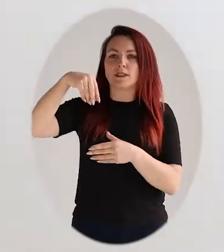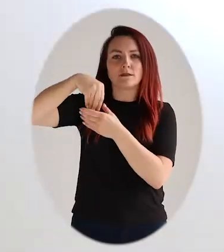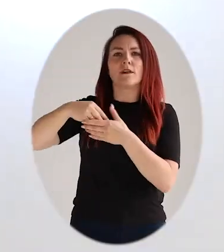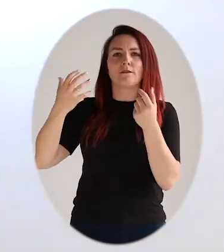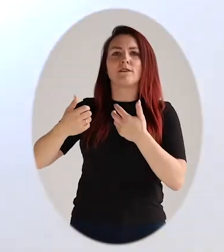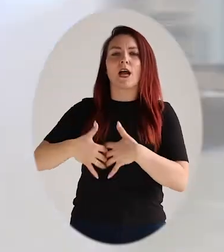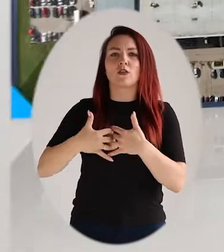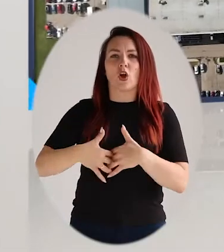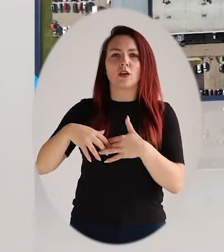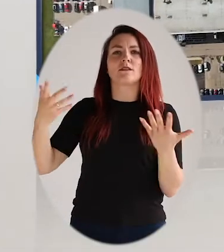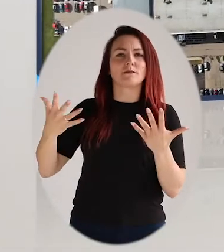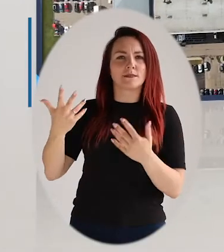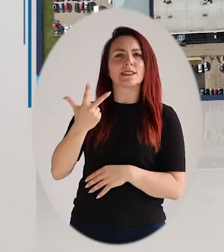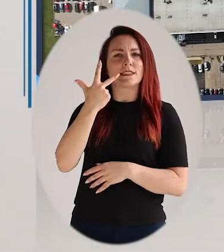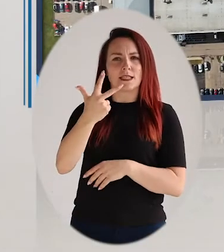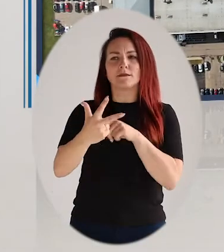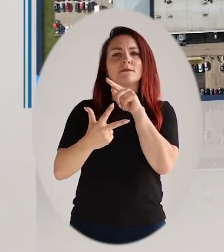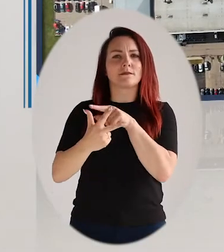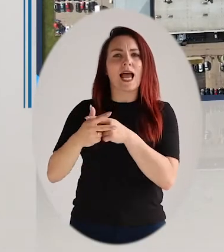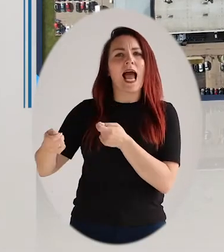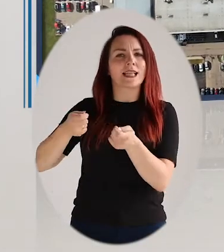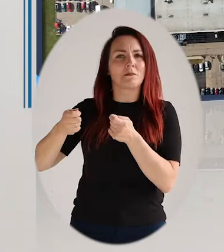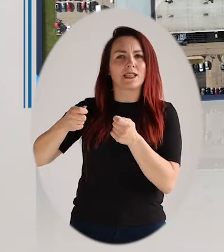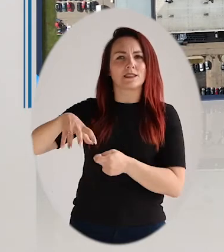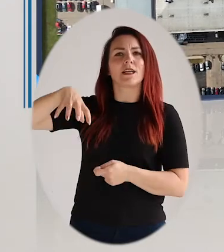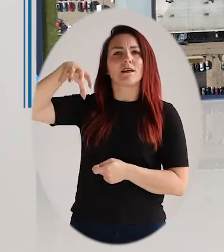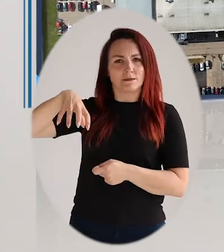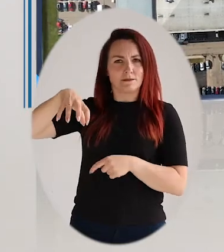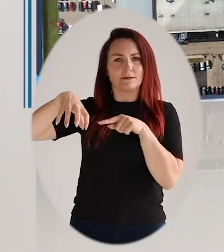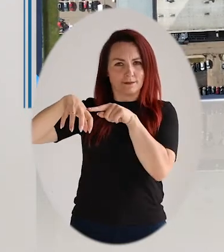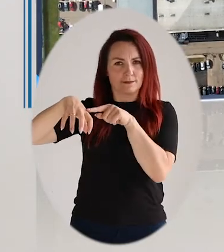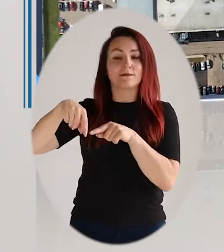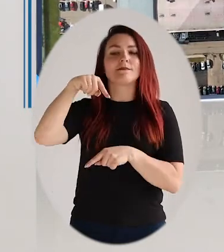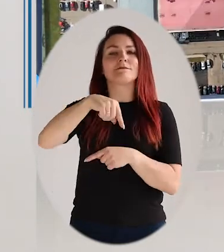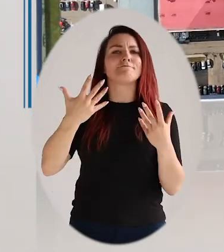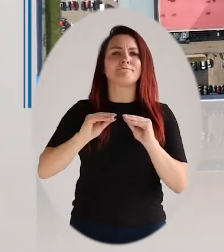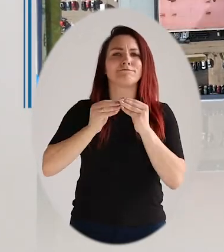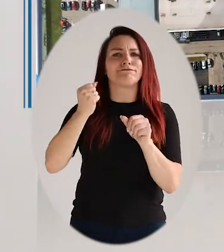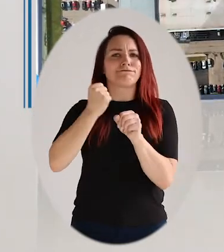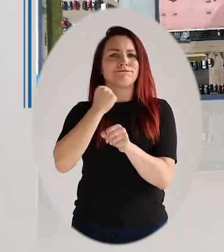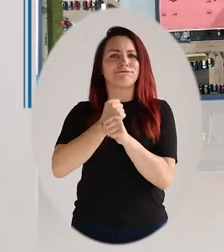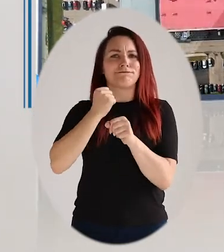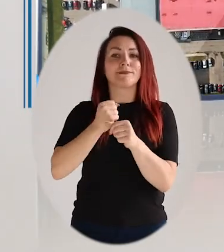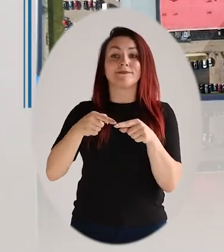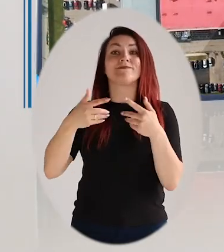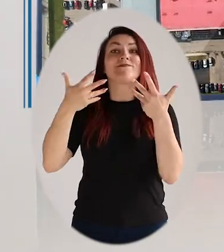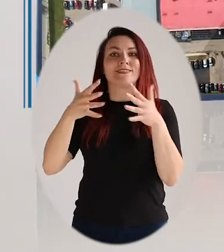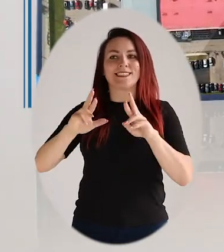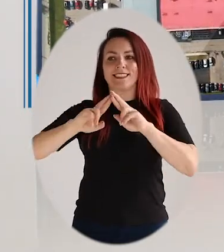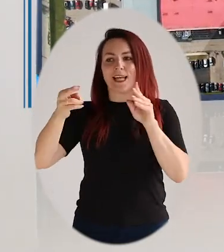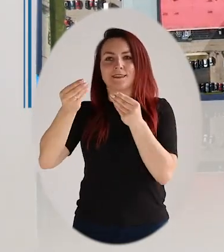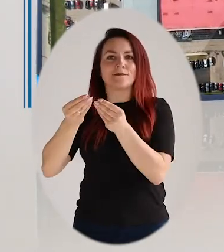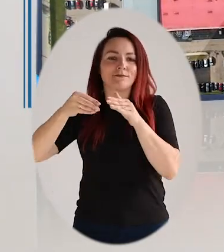The enterprise includes the administration building, the engineering building consisting of production facilities, workshops,